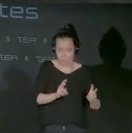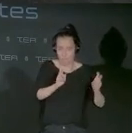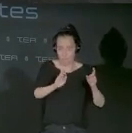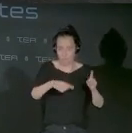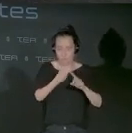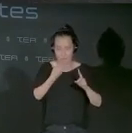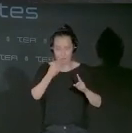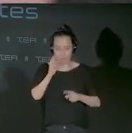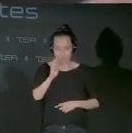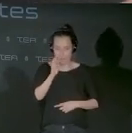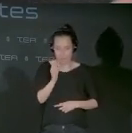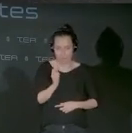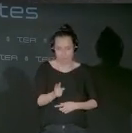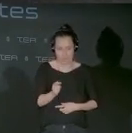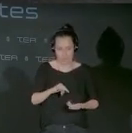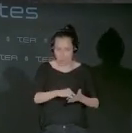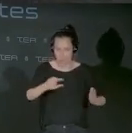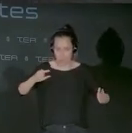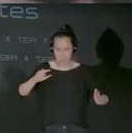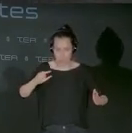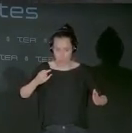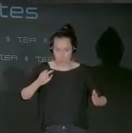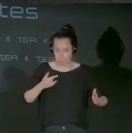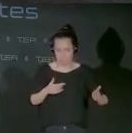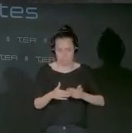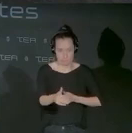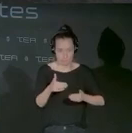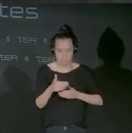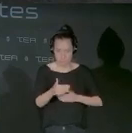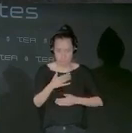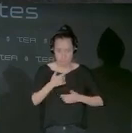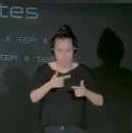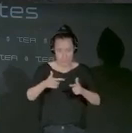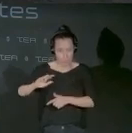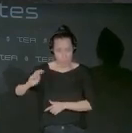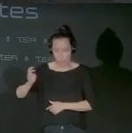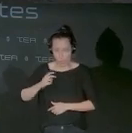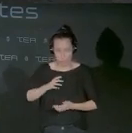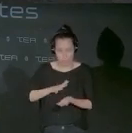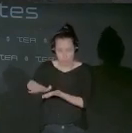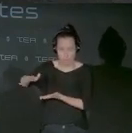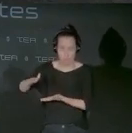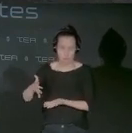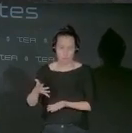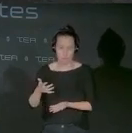sectors. You mentioned digital twins, I think, at least in the translation.